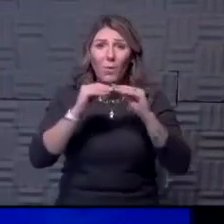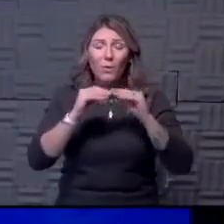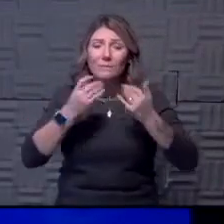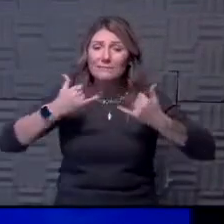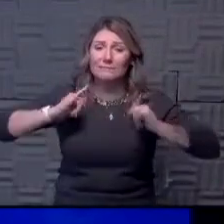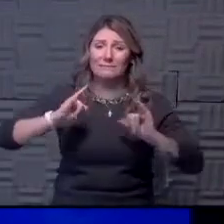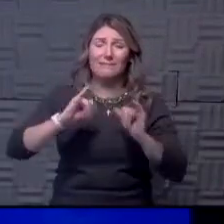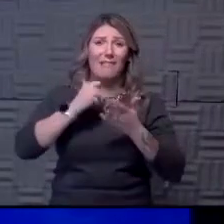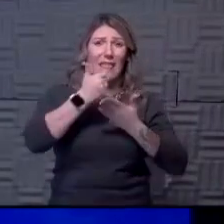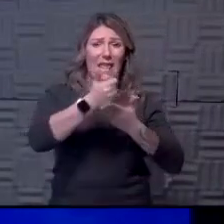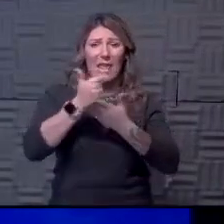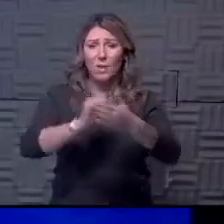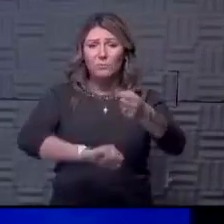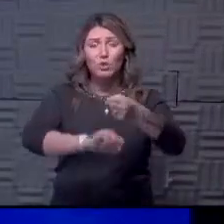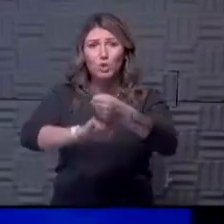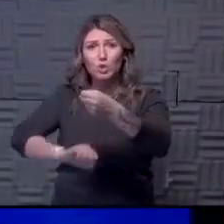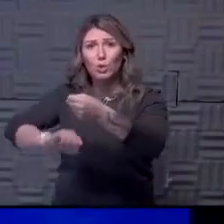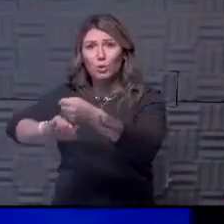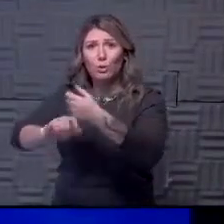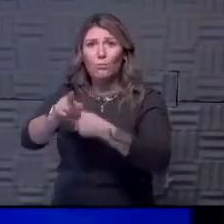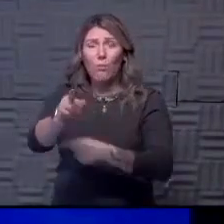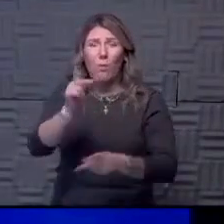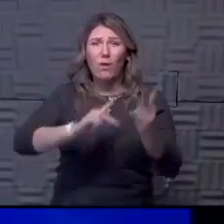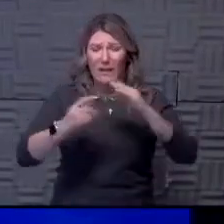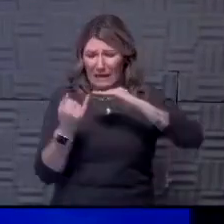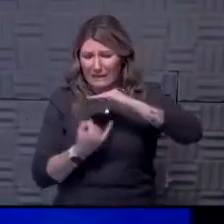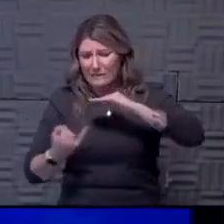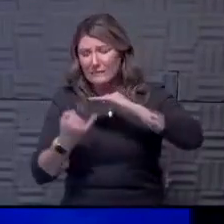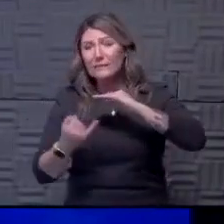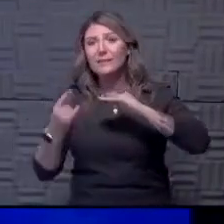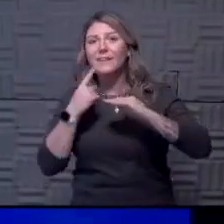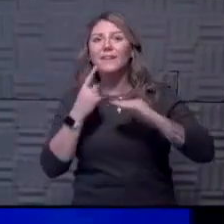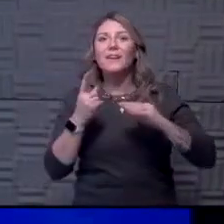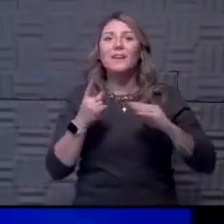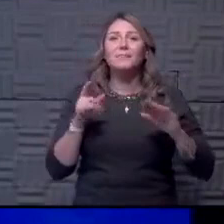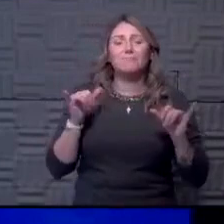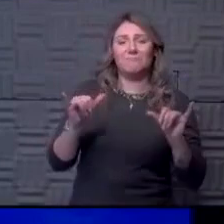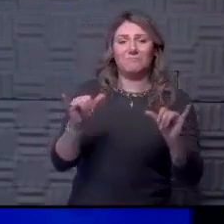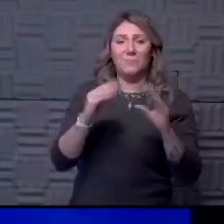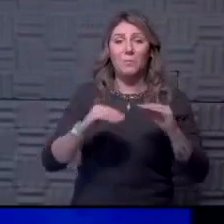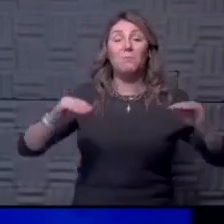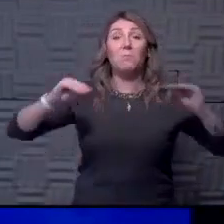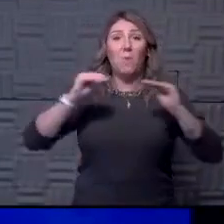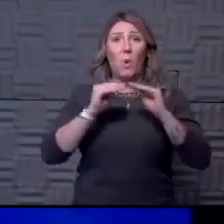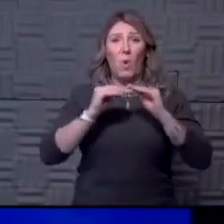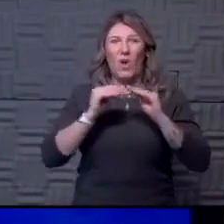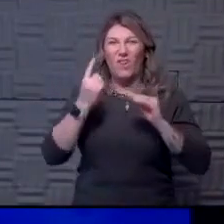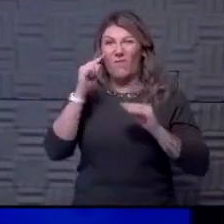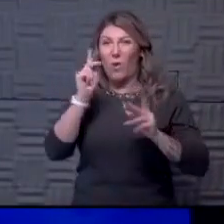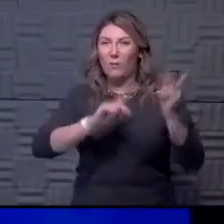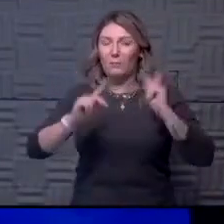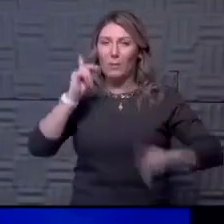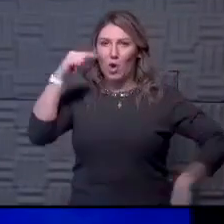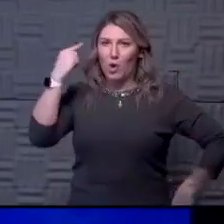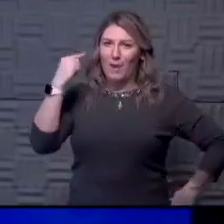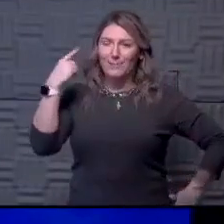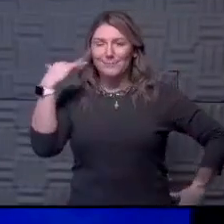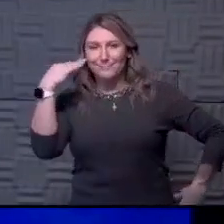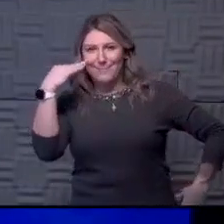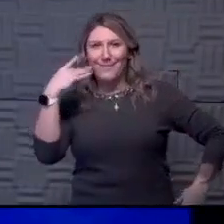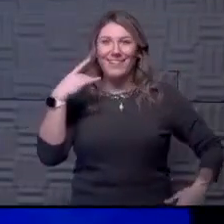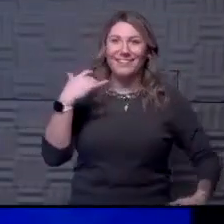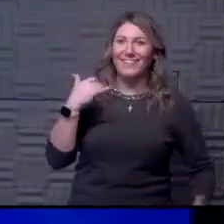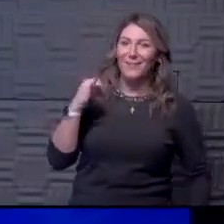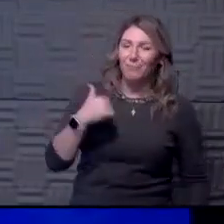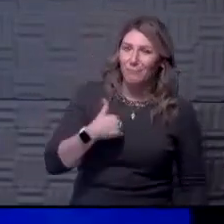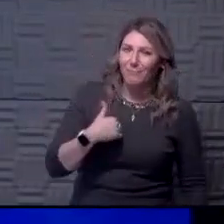trying to help support them. I think having the time to be a little more still has been good for some of us who are a little crazy. So I think getting this message